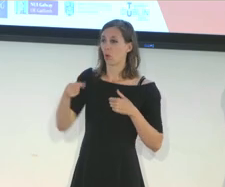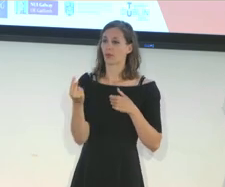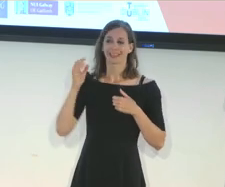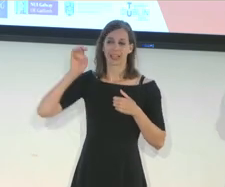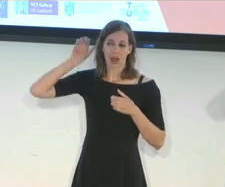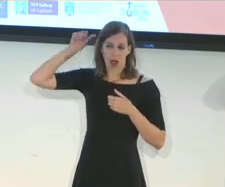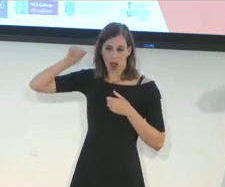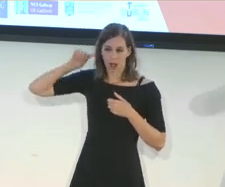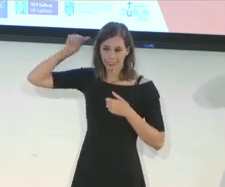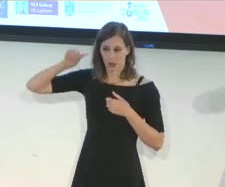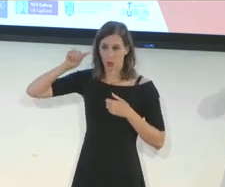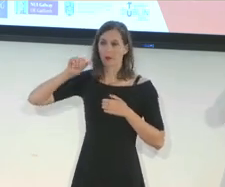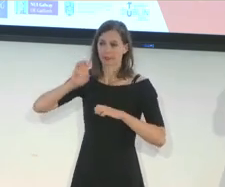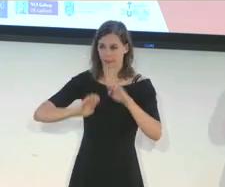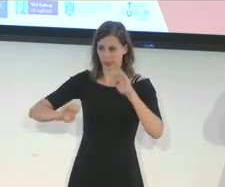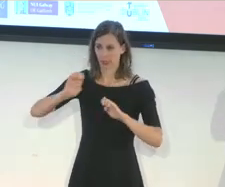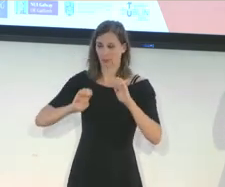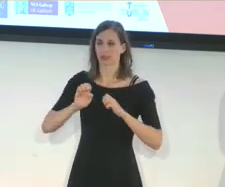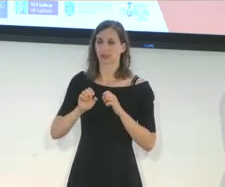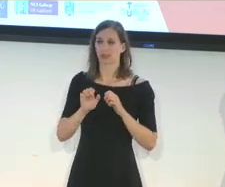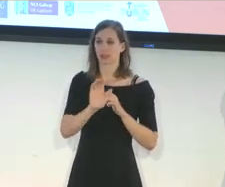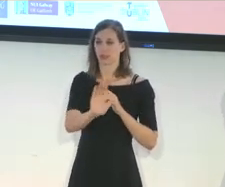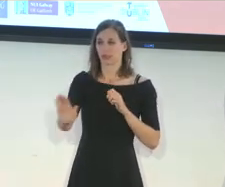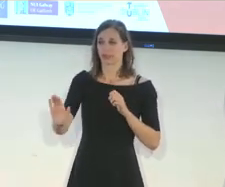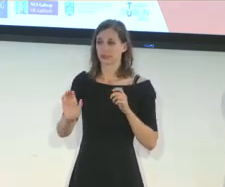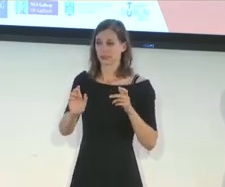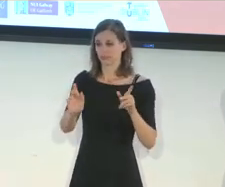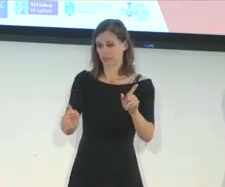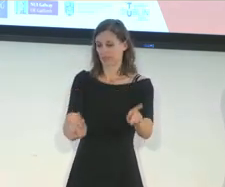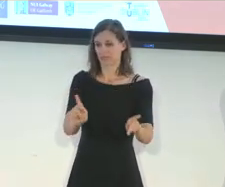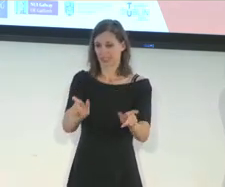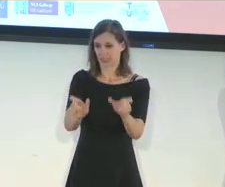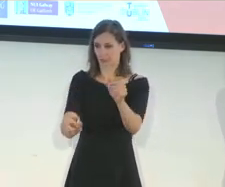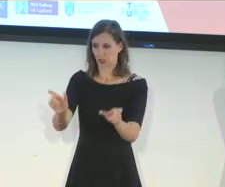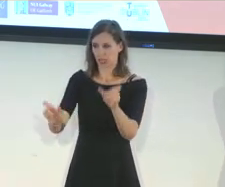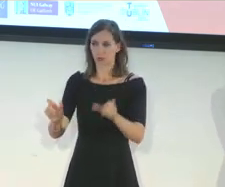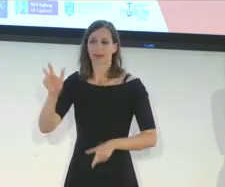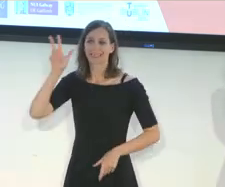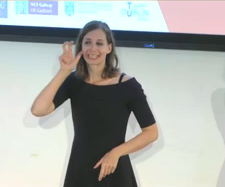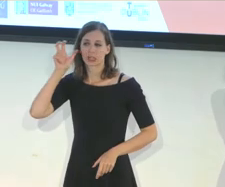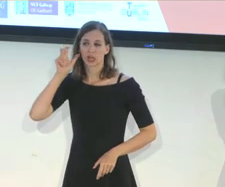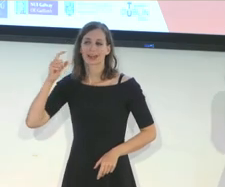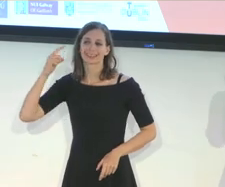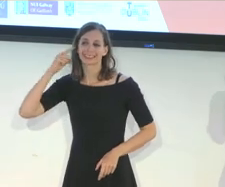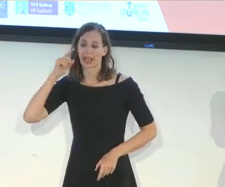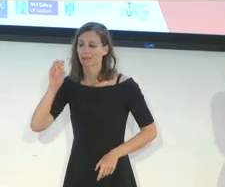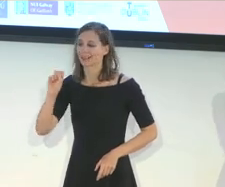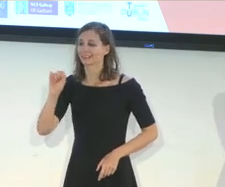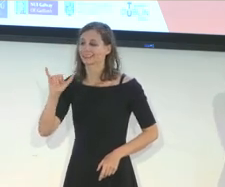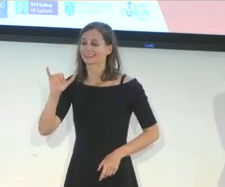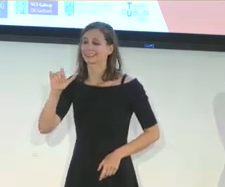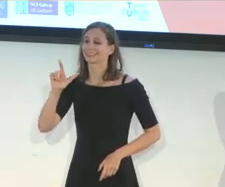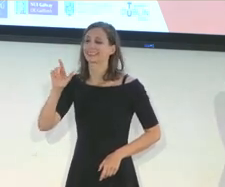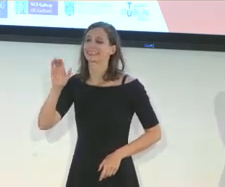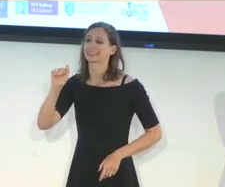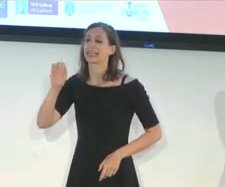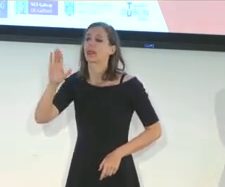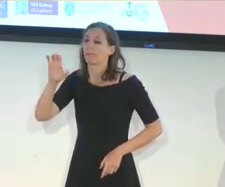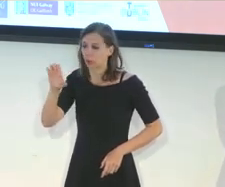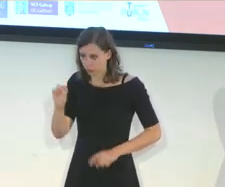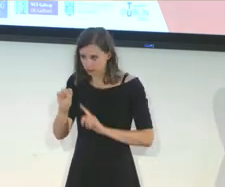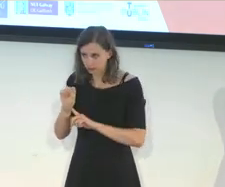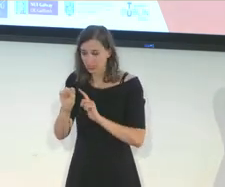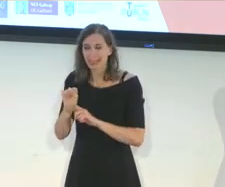his subjects would hear sounds of different syllables. And it was really easy for them to identify what syllables were being